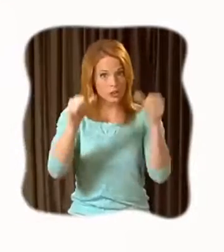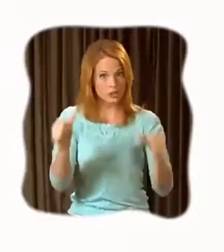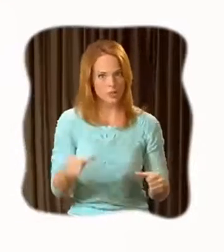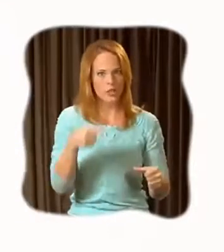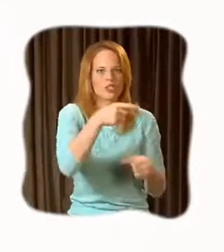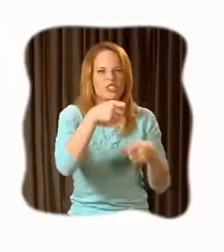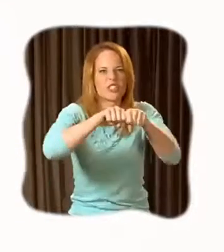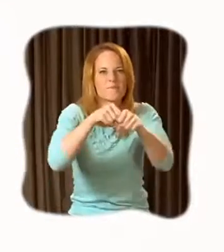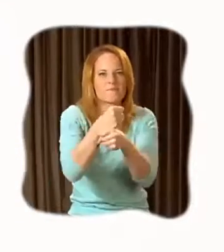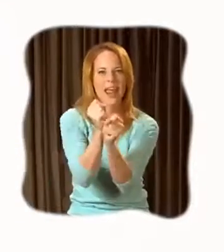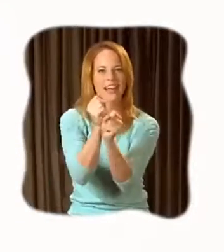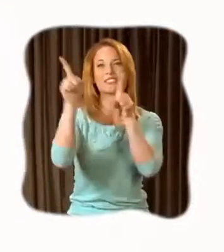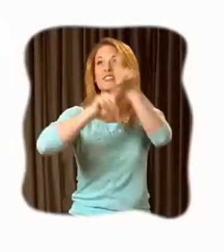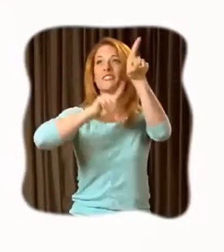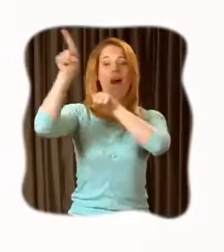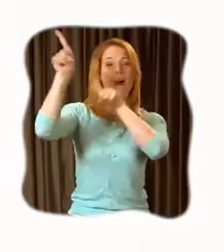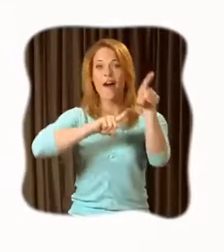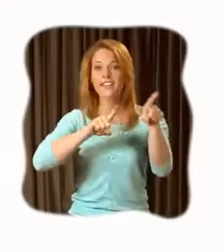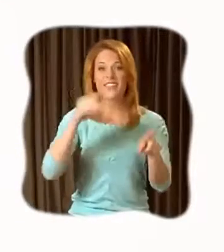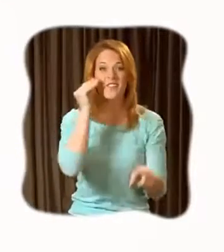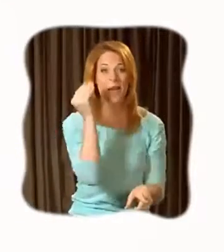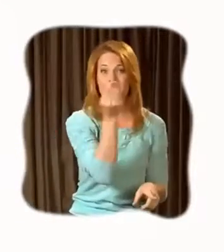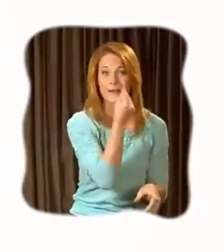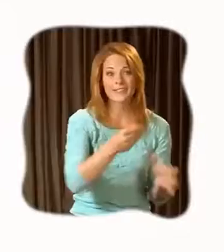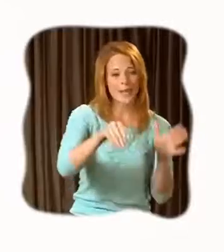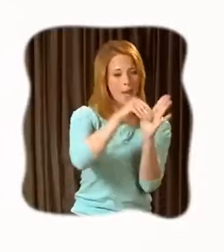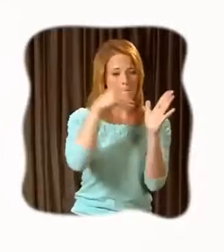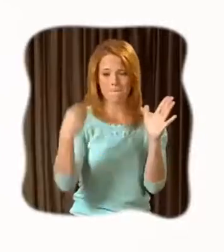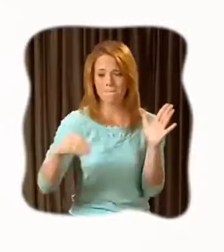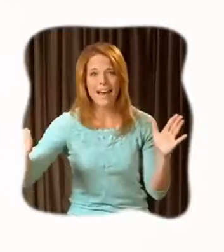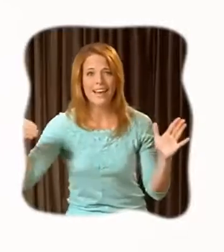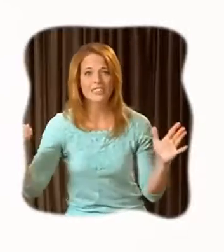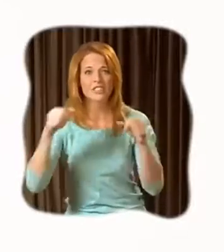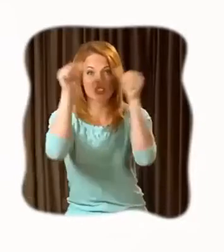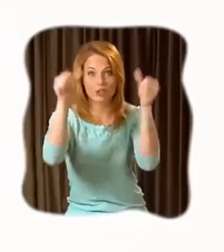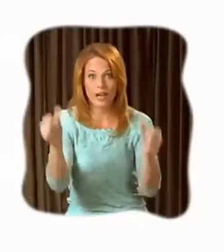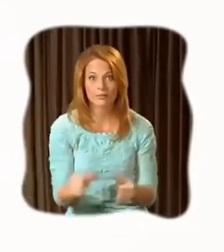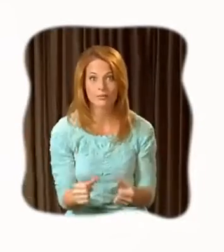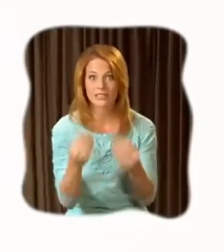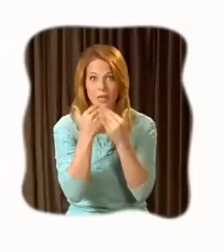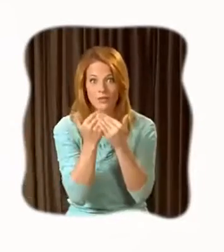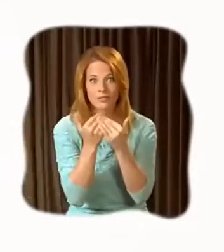had cookie cutters, and she made stars and flowers and bells.